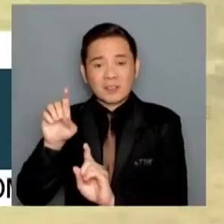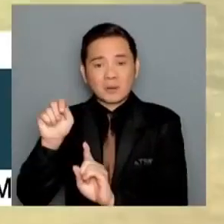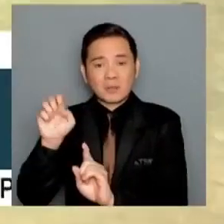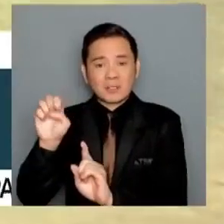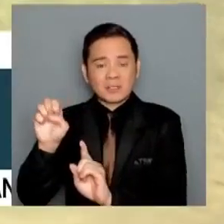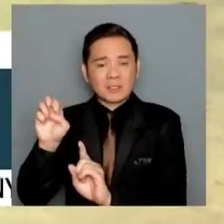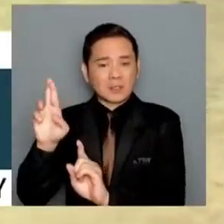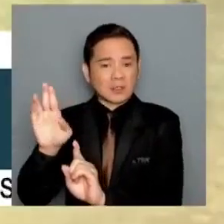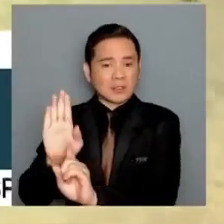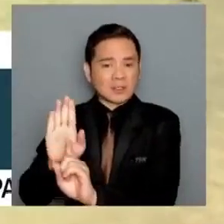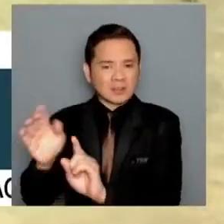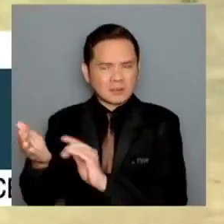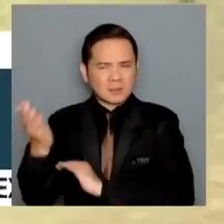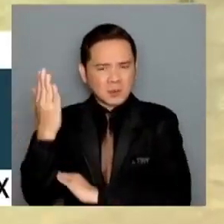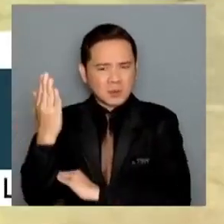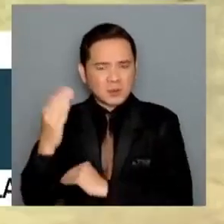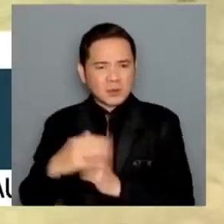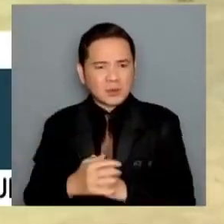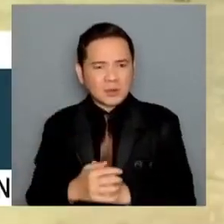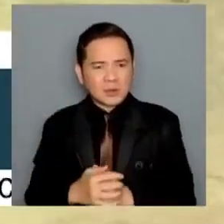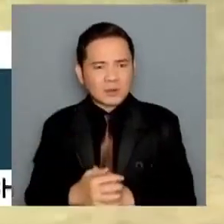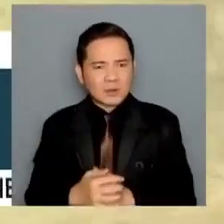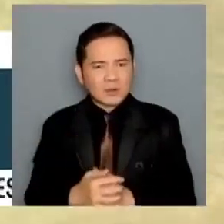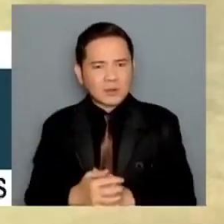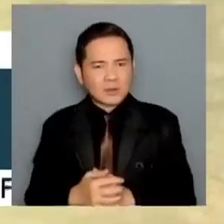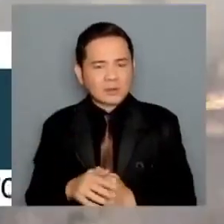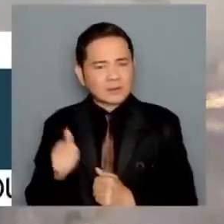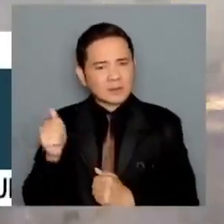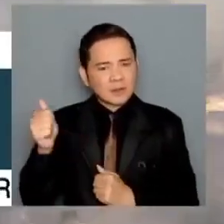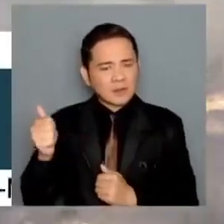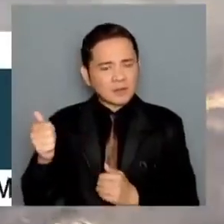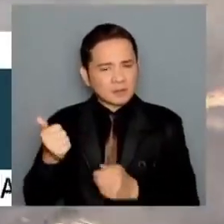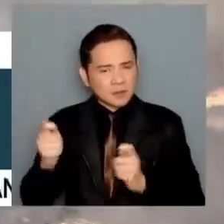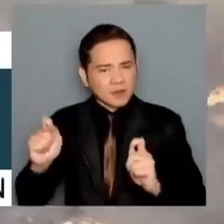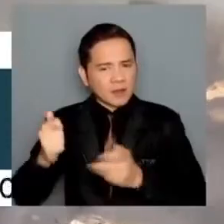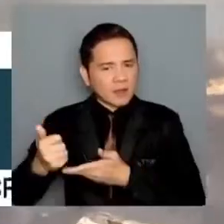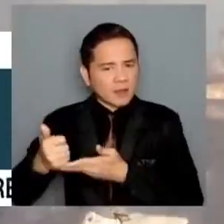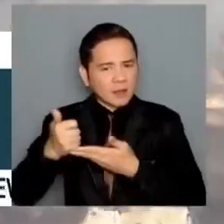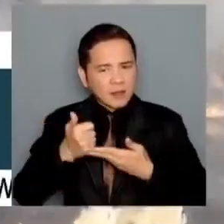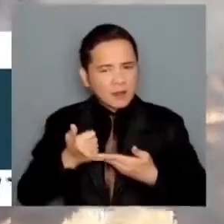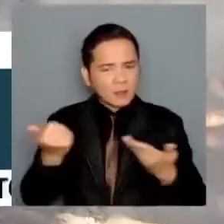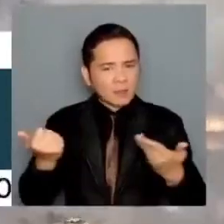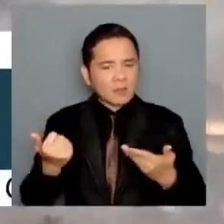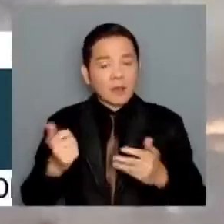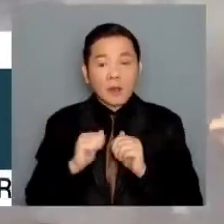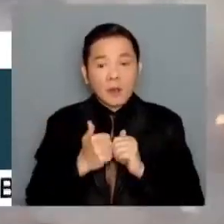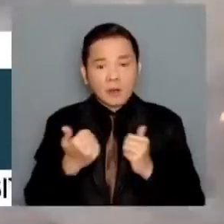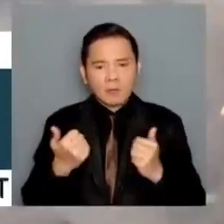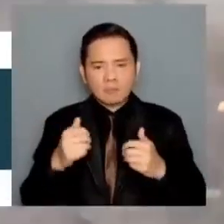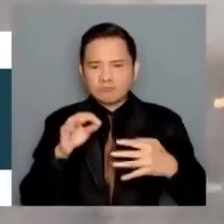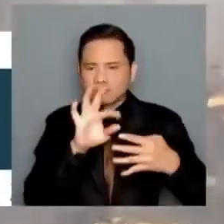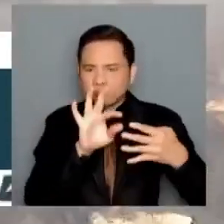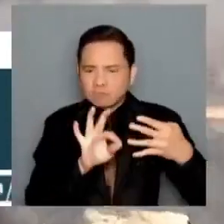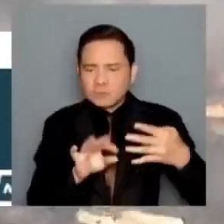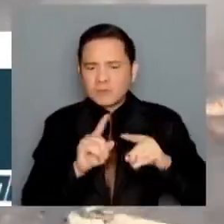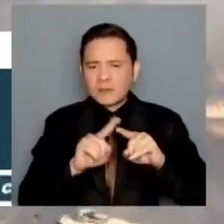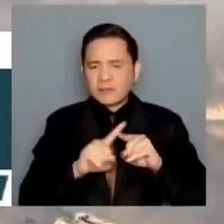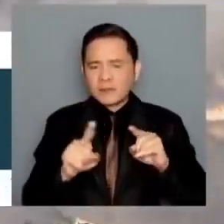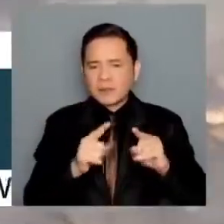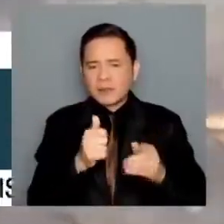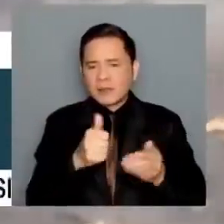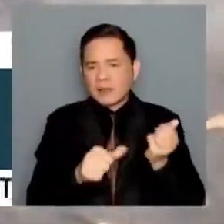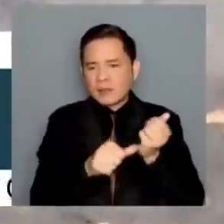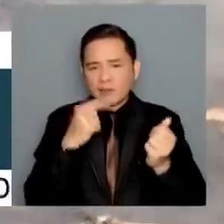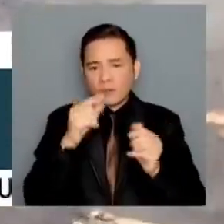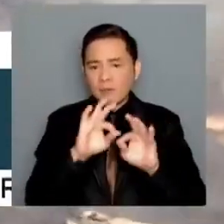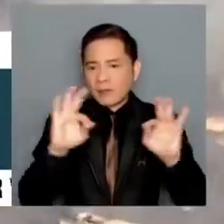possibility of giving aid in crisis situation or aid, the possible financial assistance for those families that are affected with